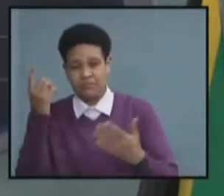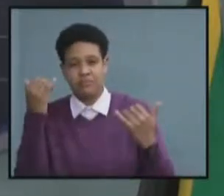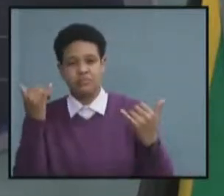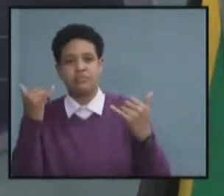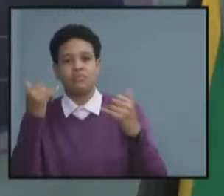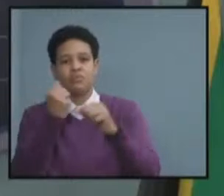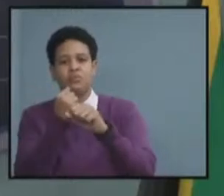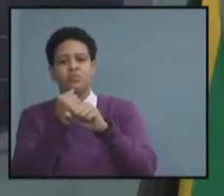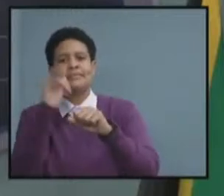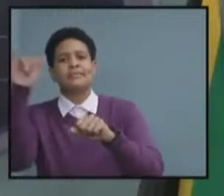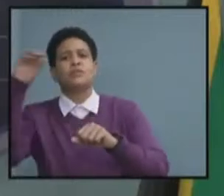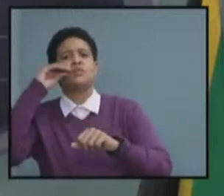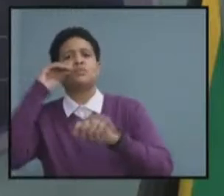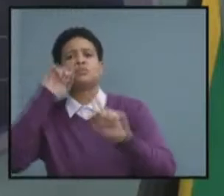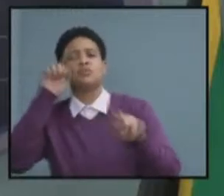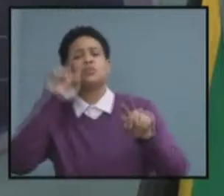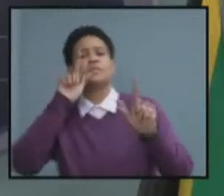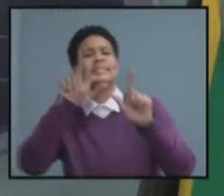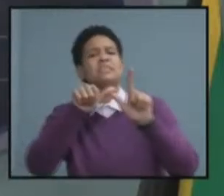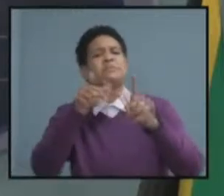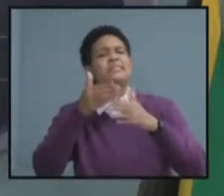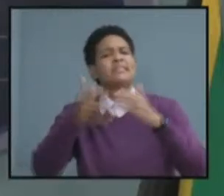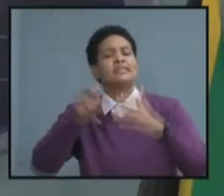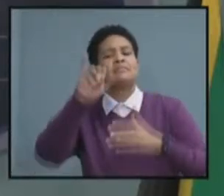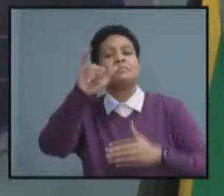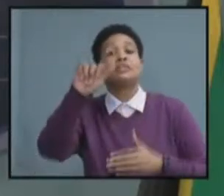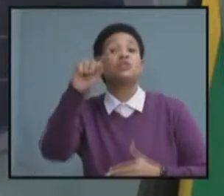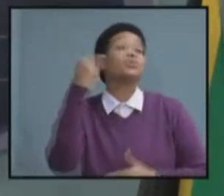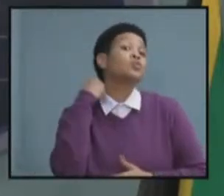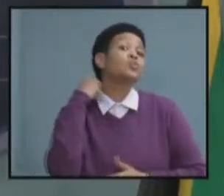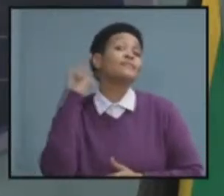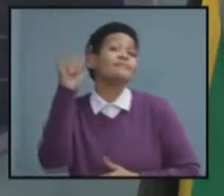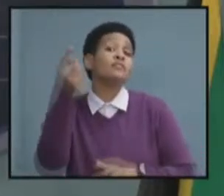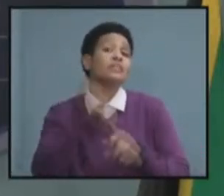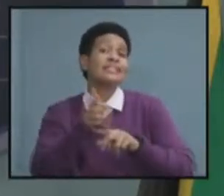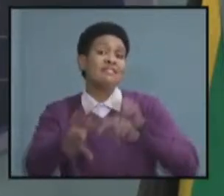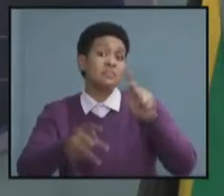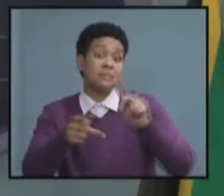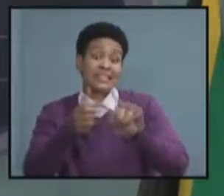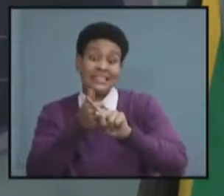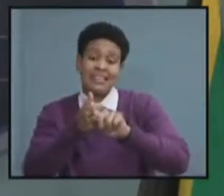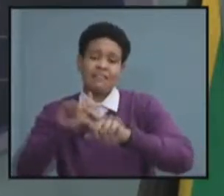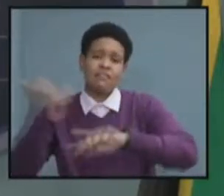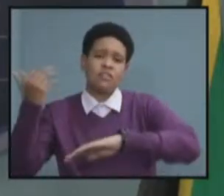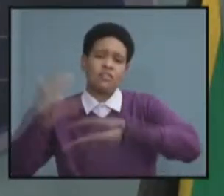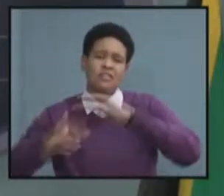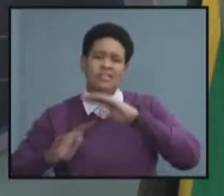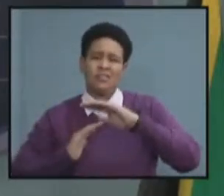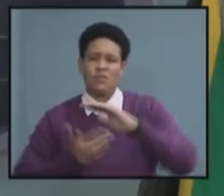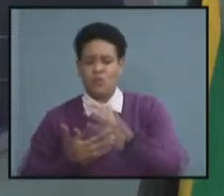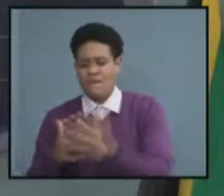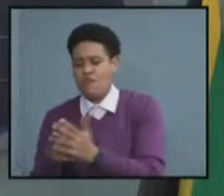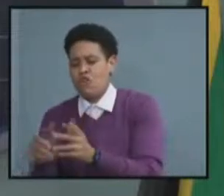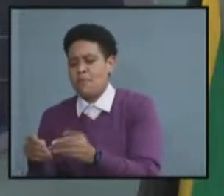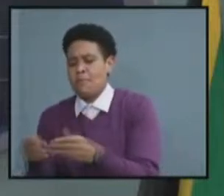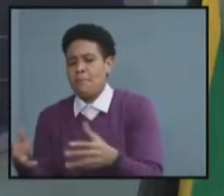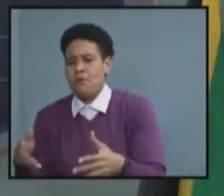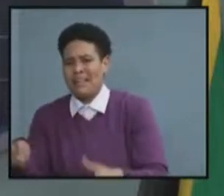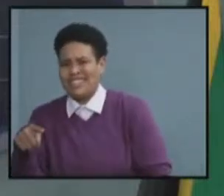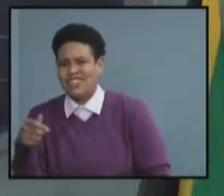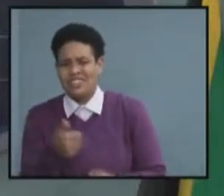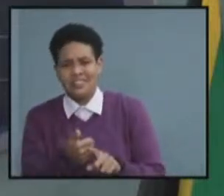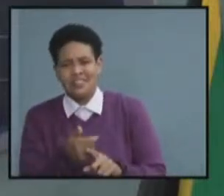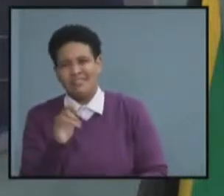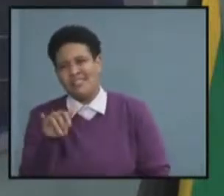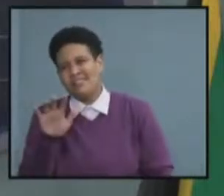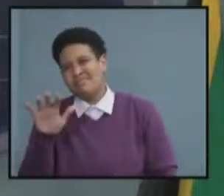May. As of June 1, persons other than our vulnerable population, that